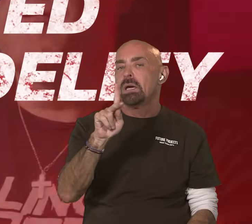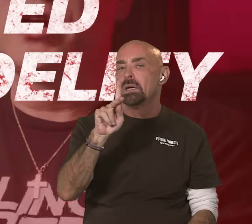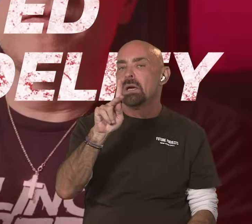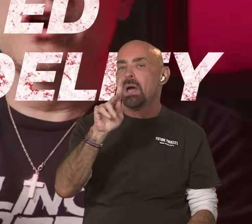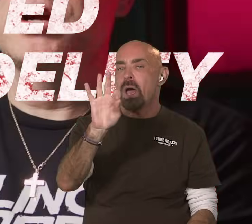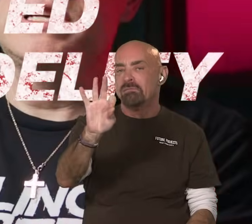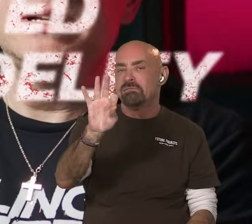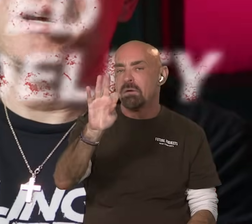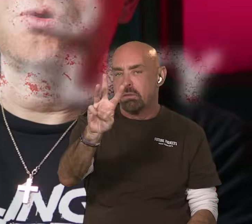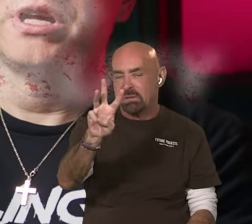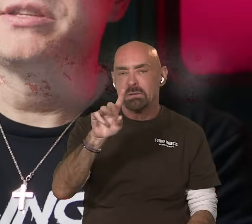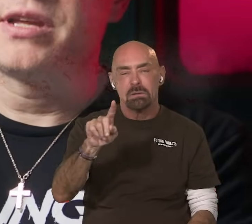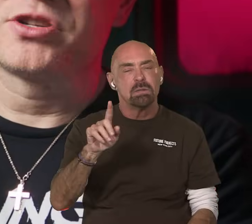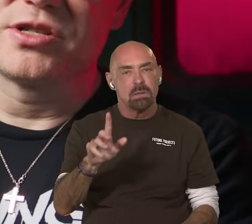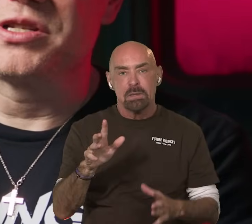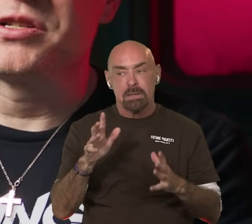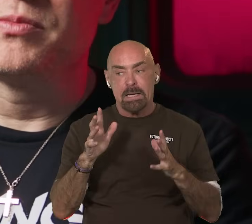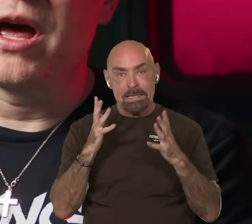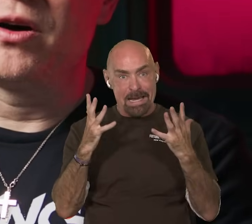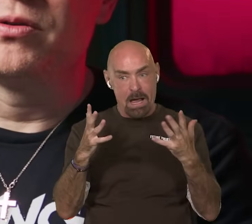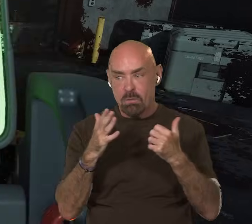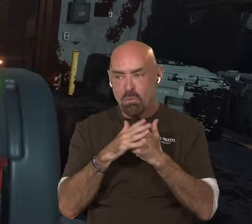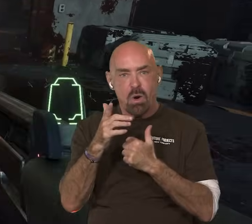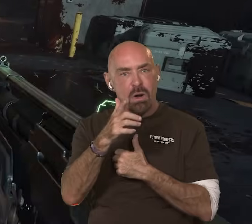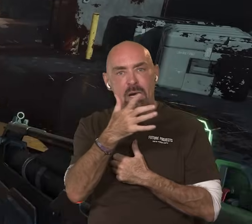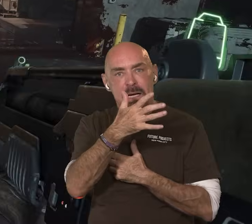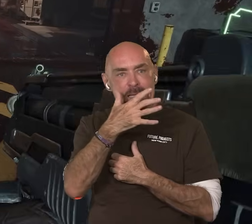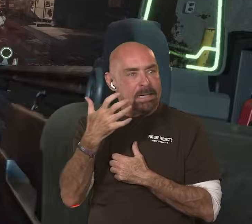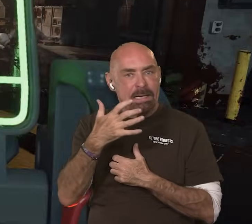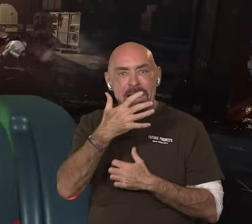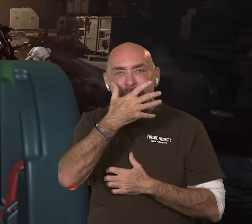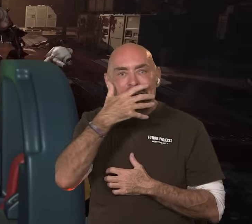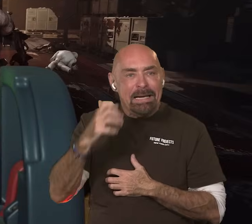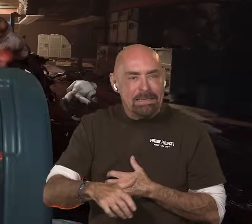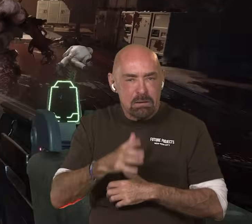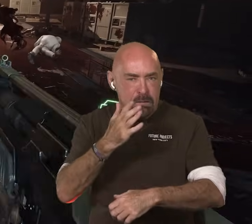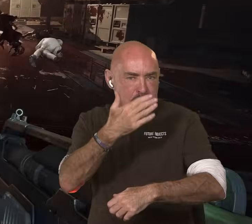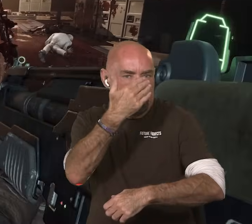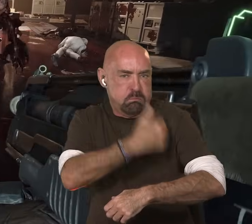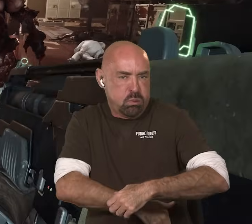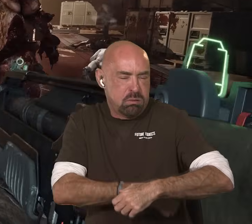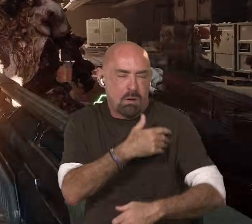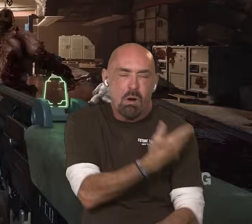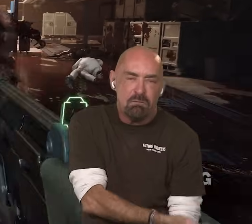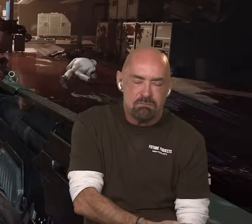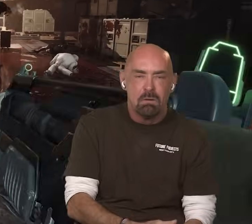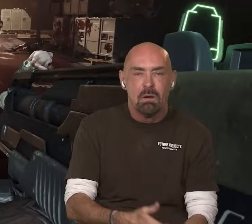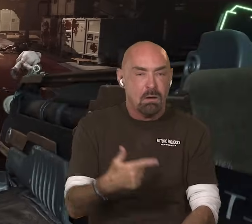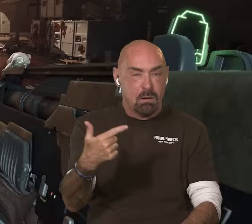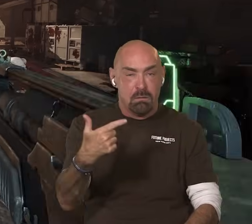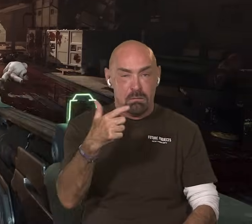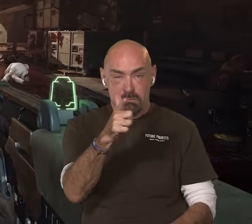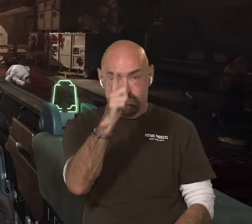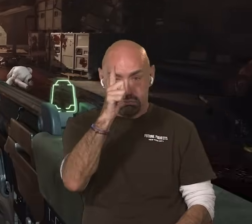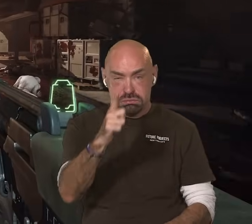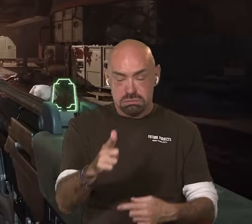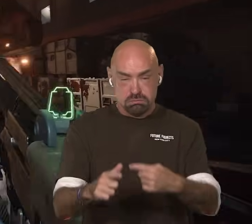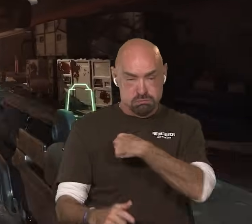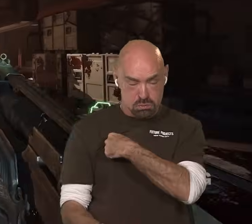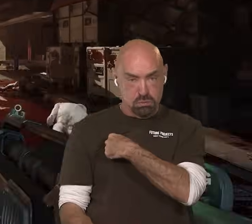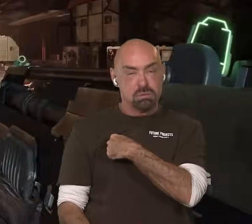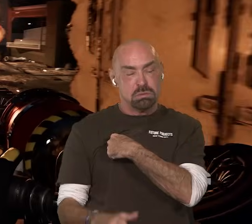We have like very detailed hit detection system now, and you can blow off any limb. Every bullet hole that hits it stays